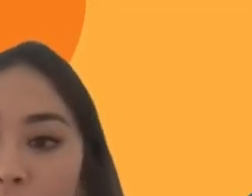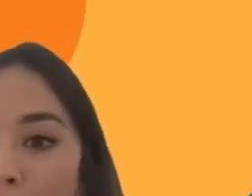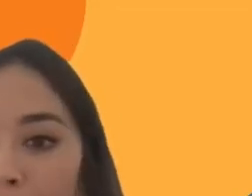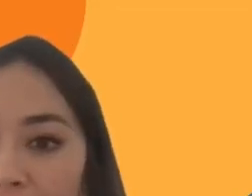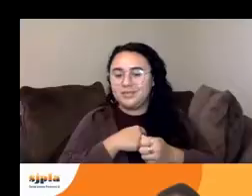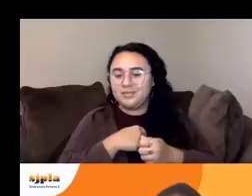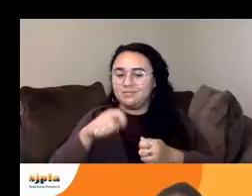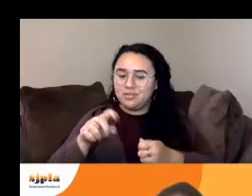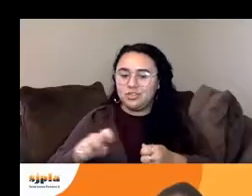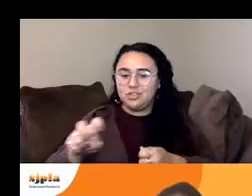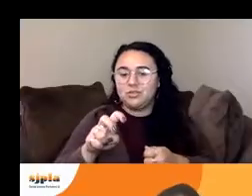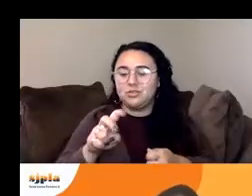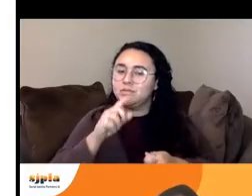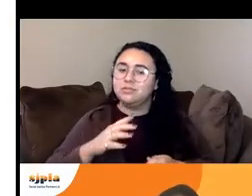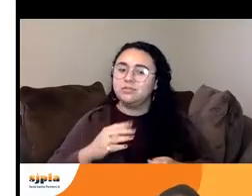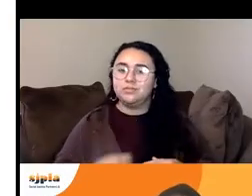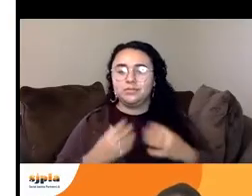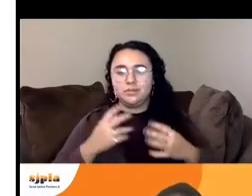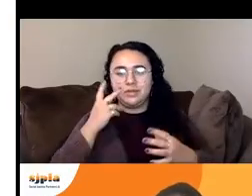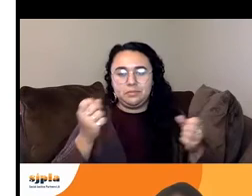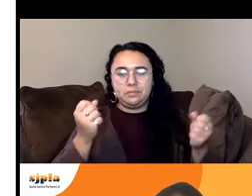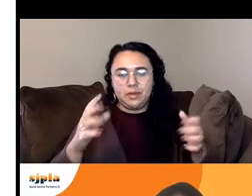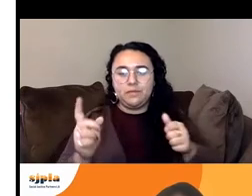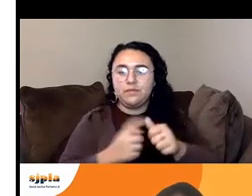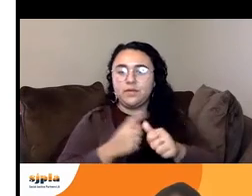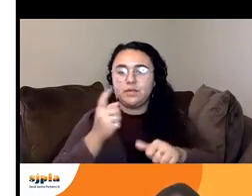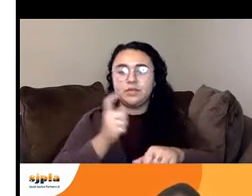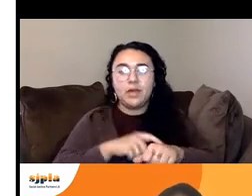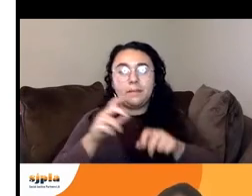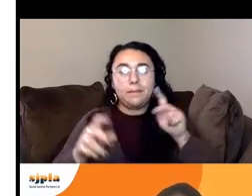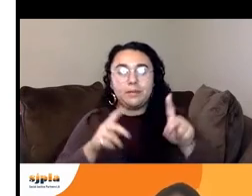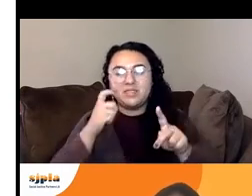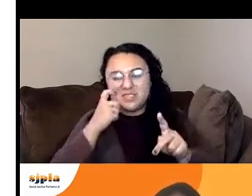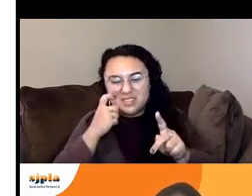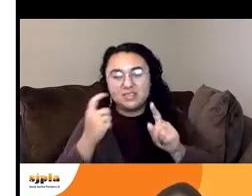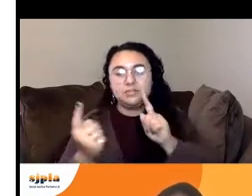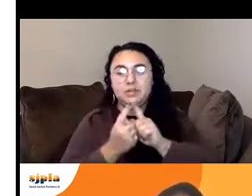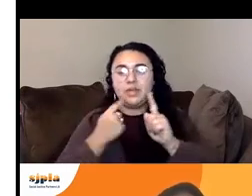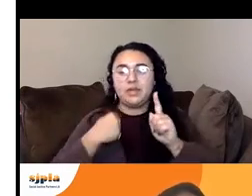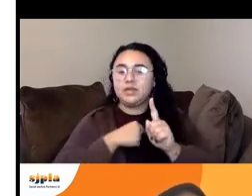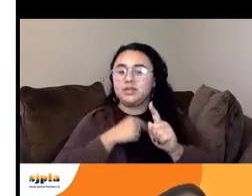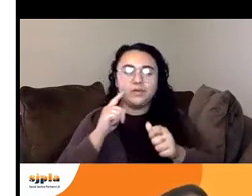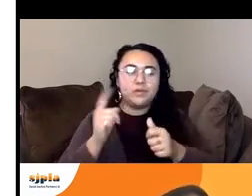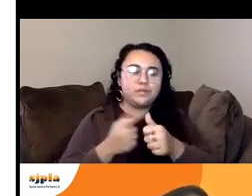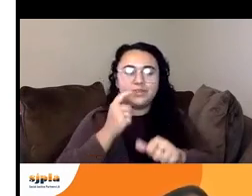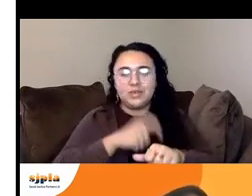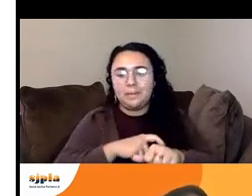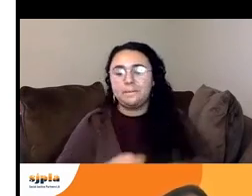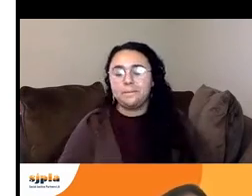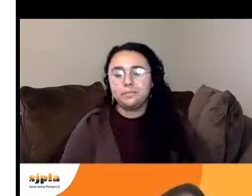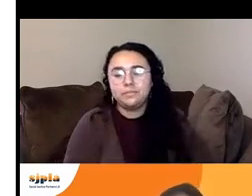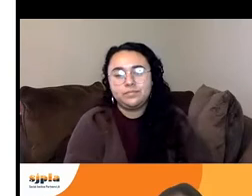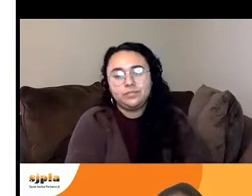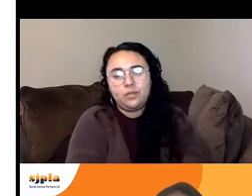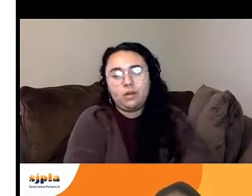I'm so happy to see so many first-time folks who are just meeting us for the very first time. And